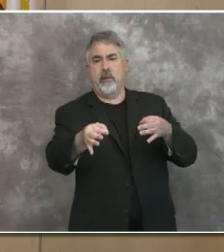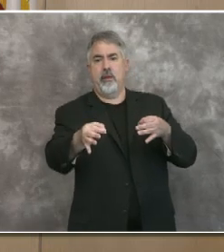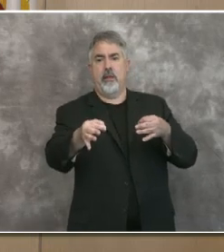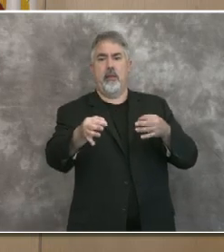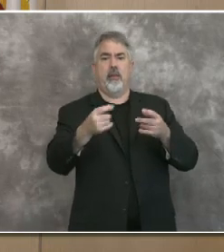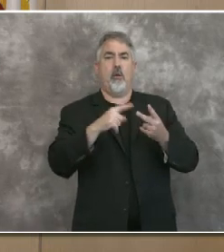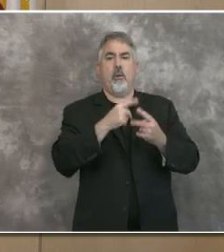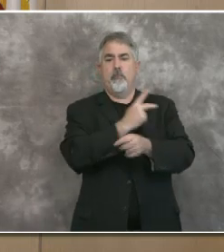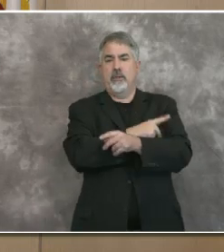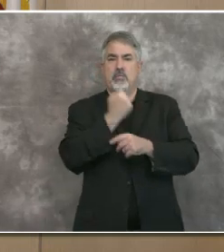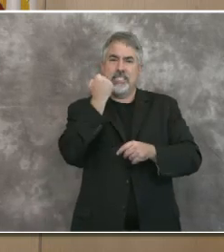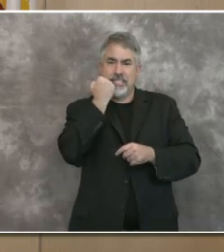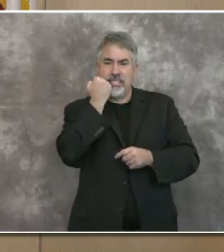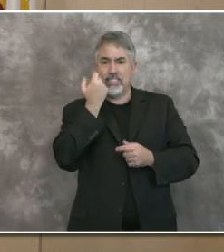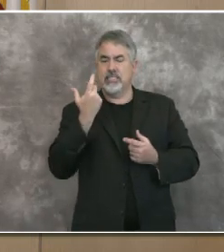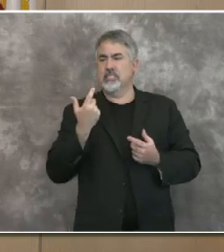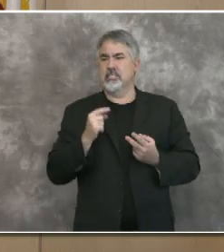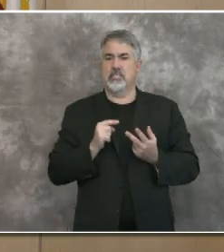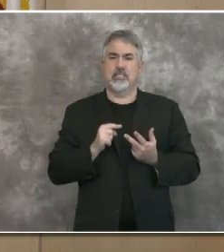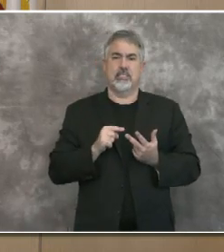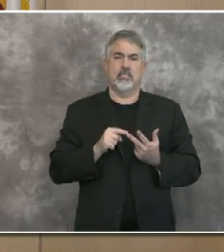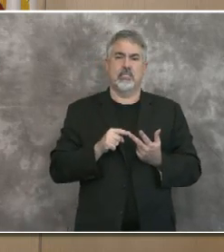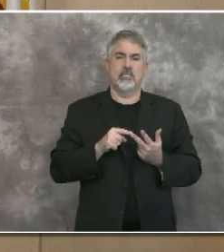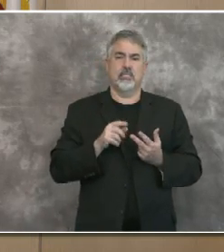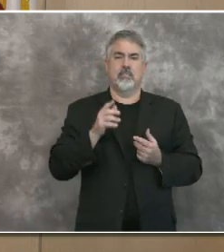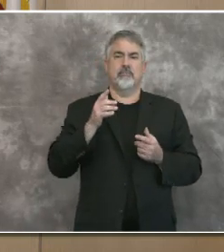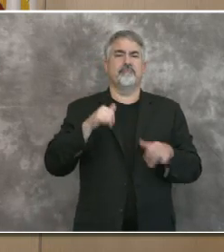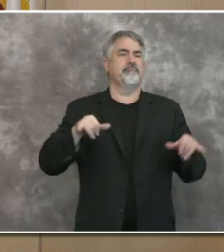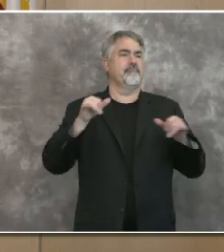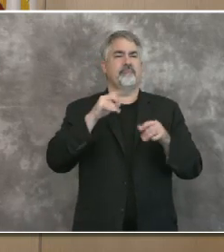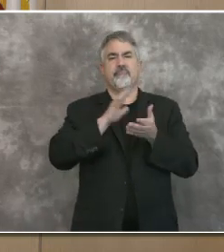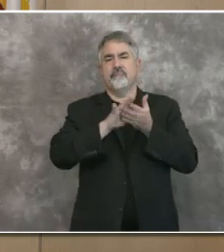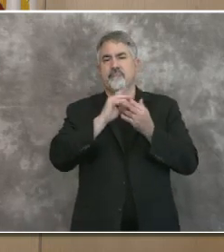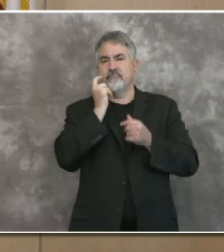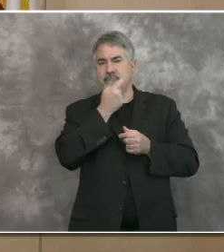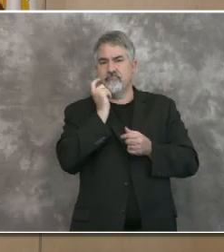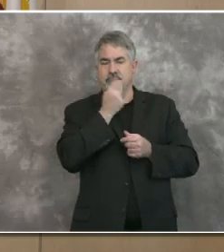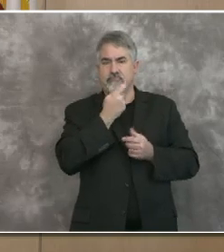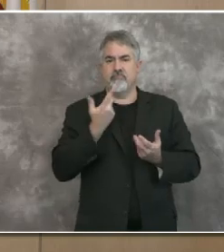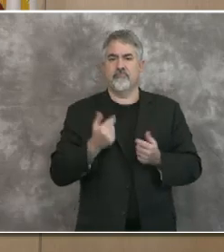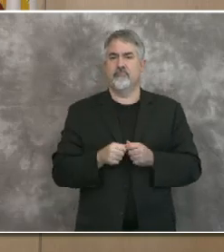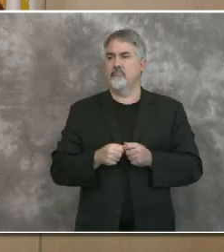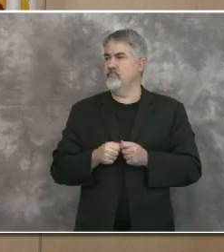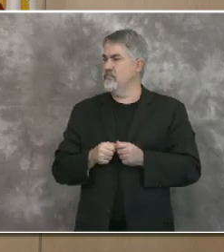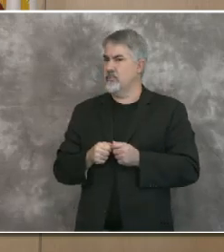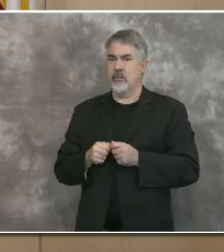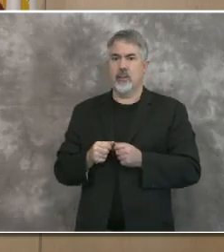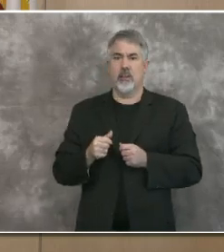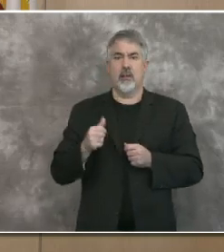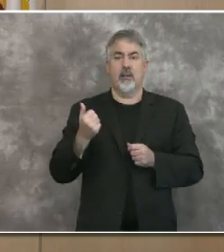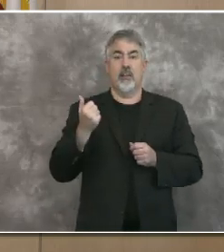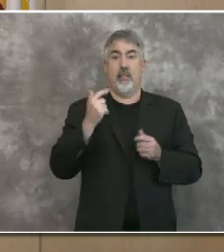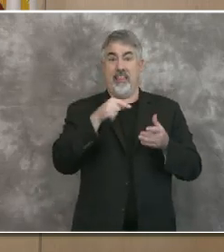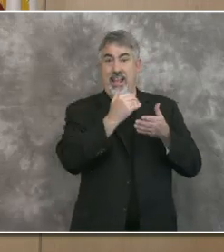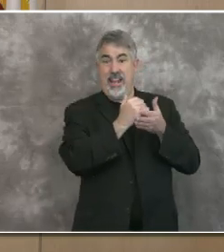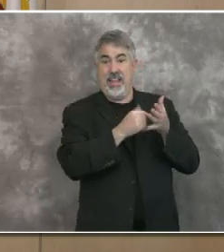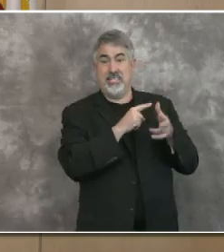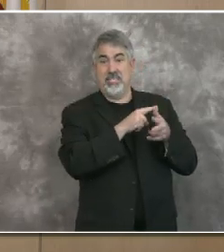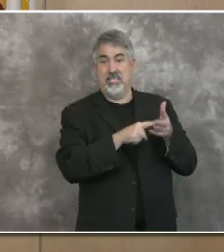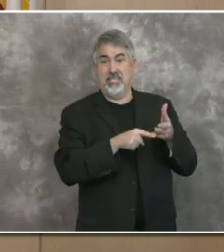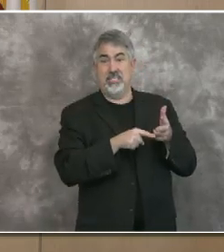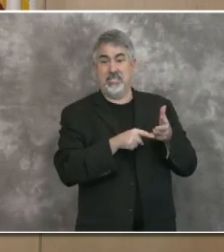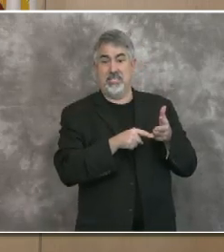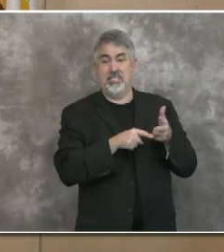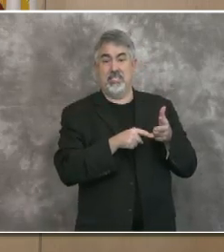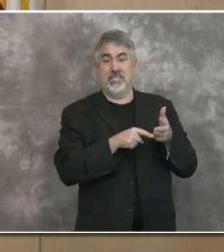and routine dental services. And it is anticipated that the guidance for